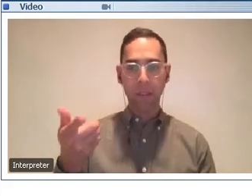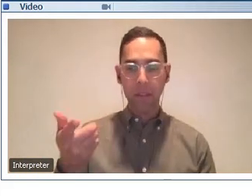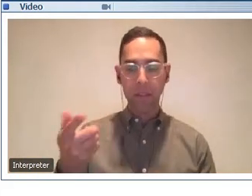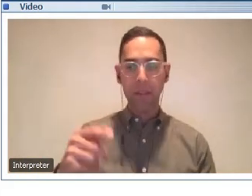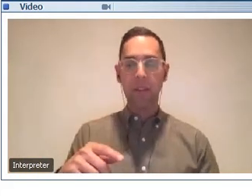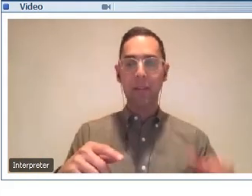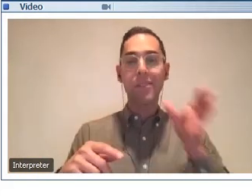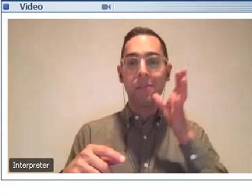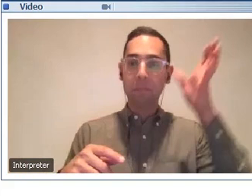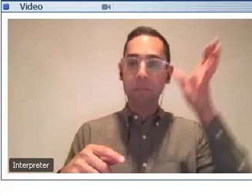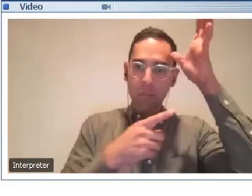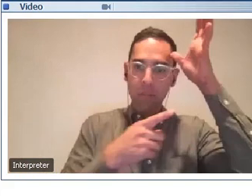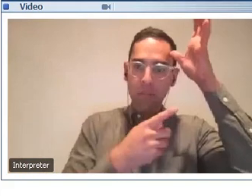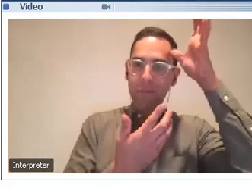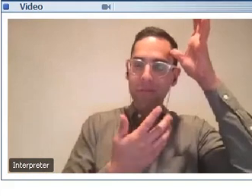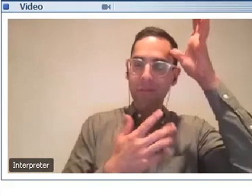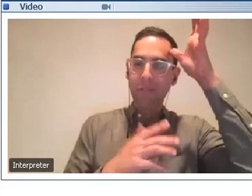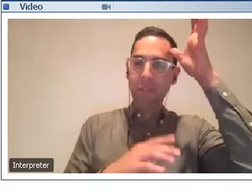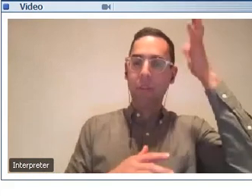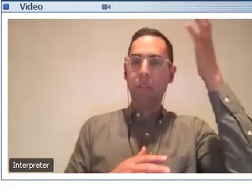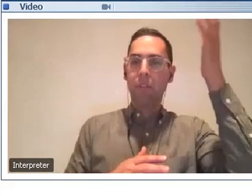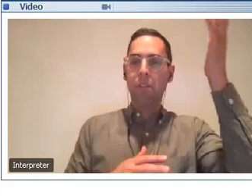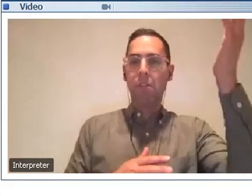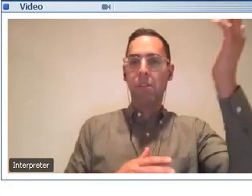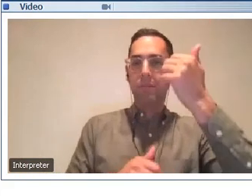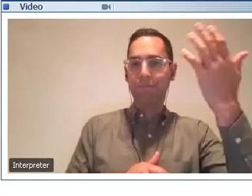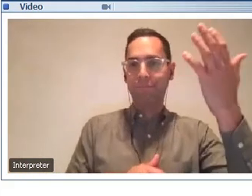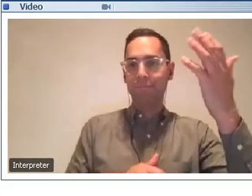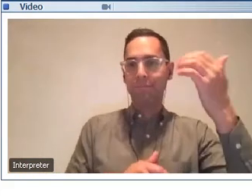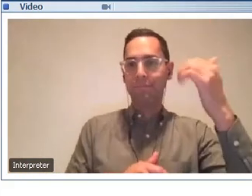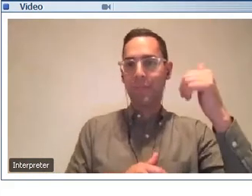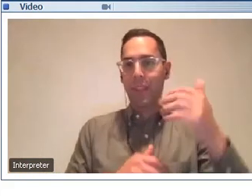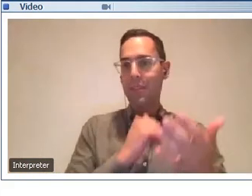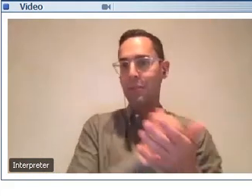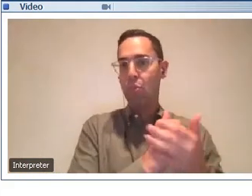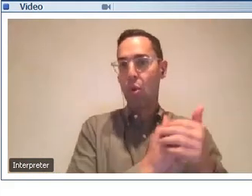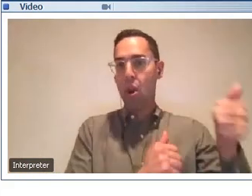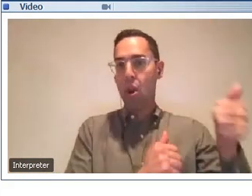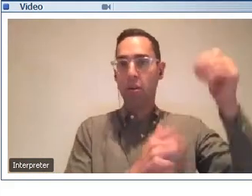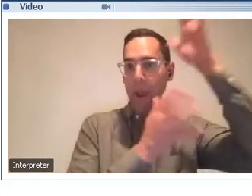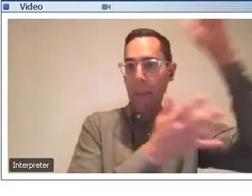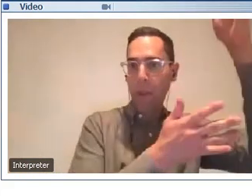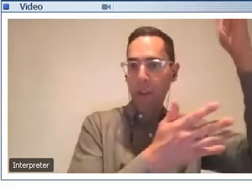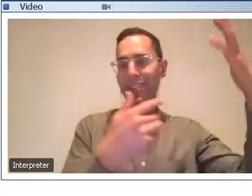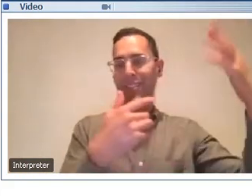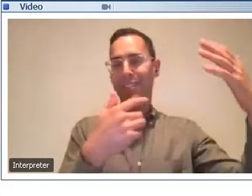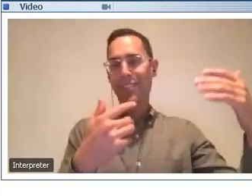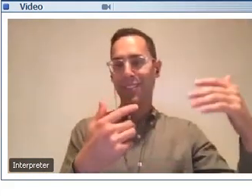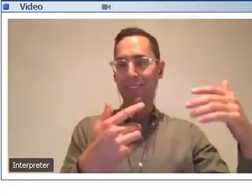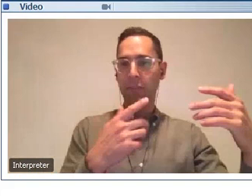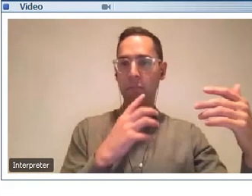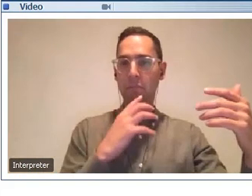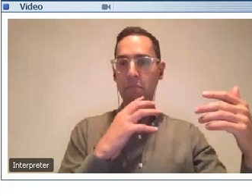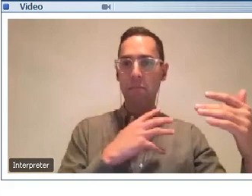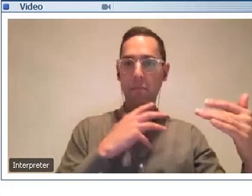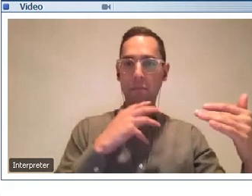are also supporting their own parents who are going through some of those aging issues.